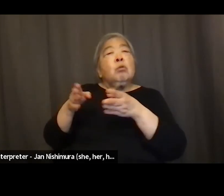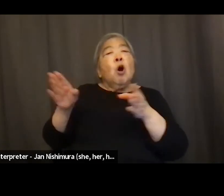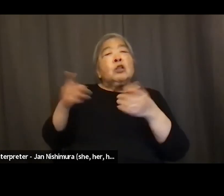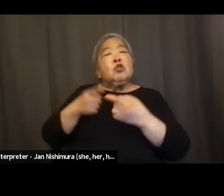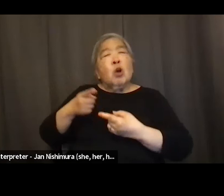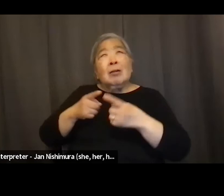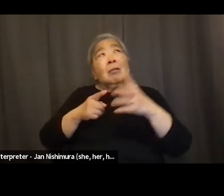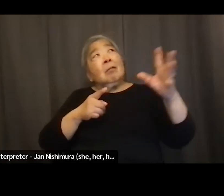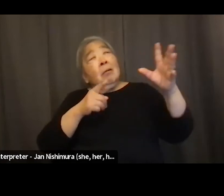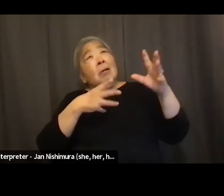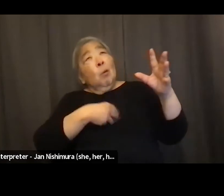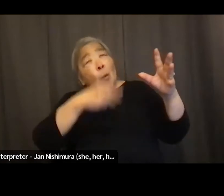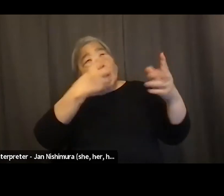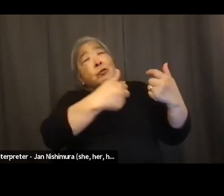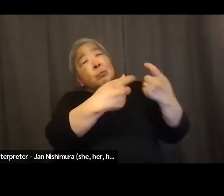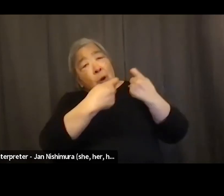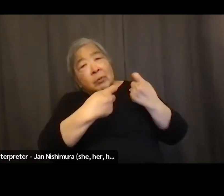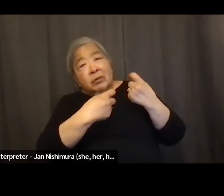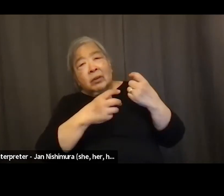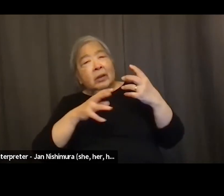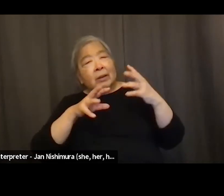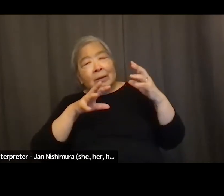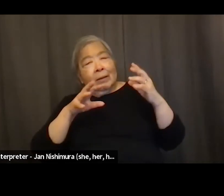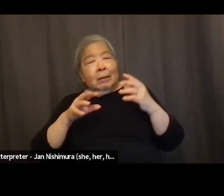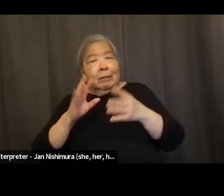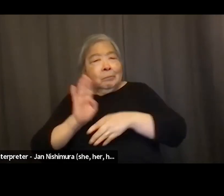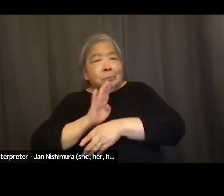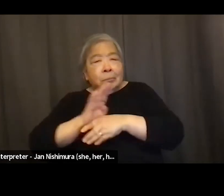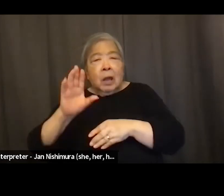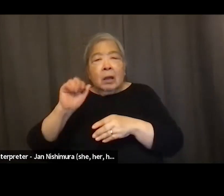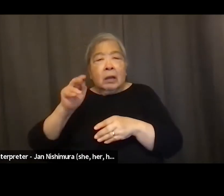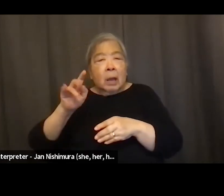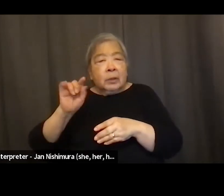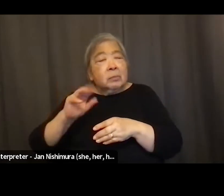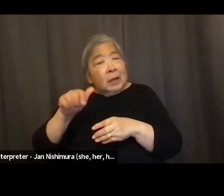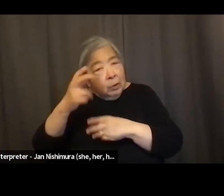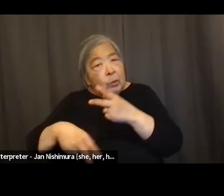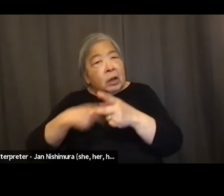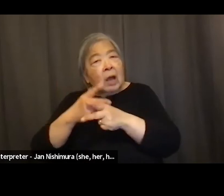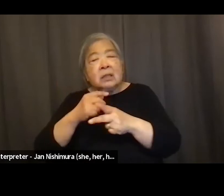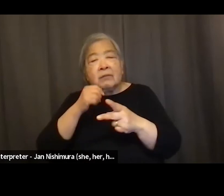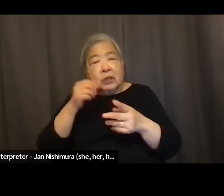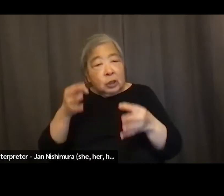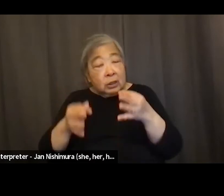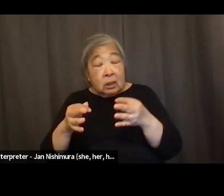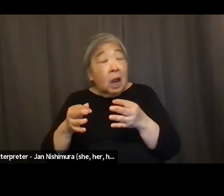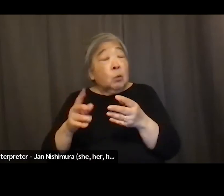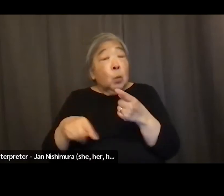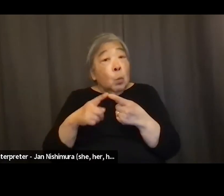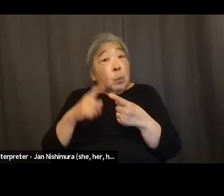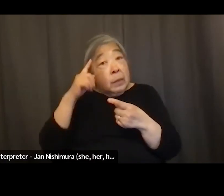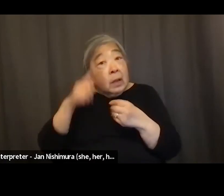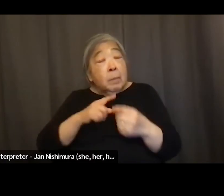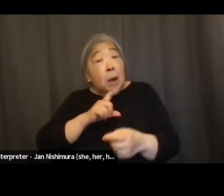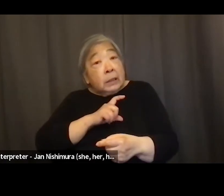supremacy, colonial violence, imperialist violence, capitalism, and other forms of injustice? And notably, when we think about police